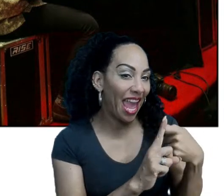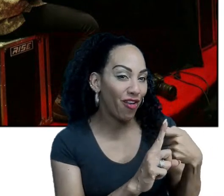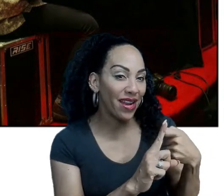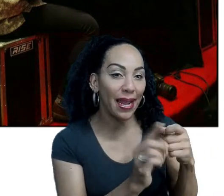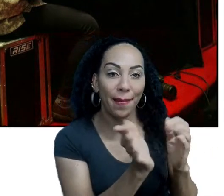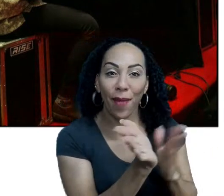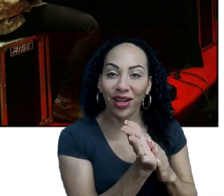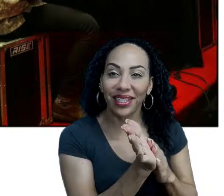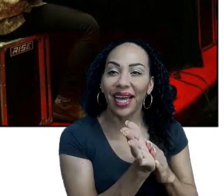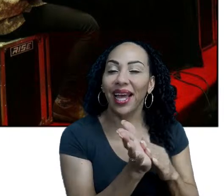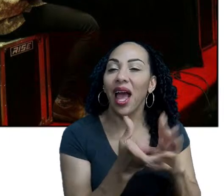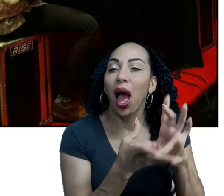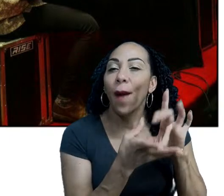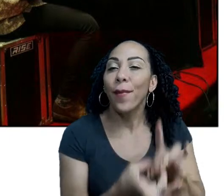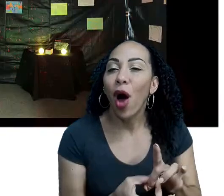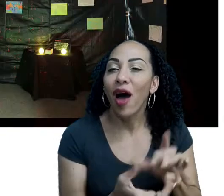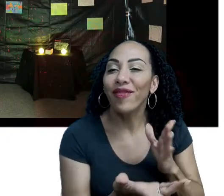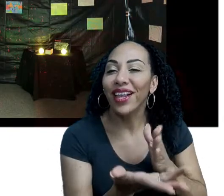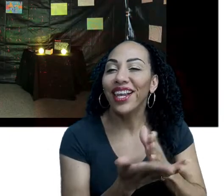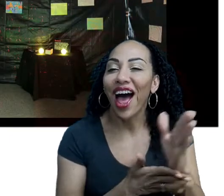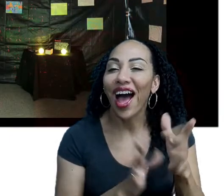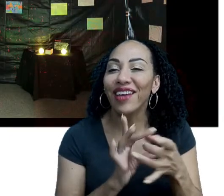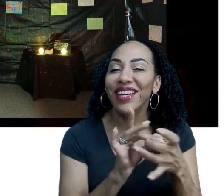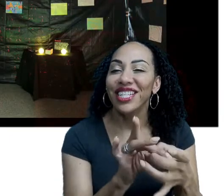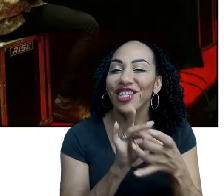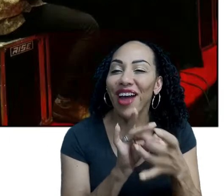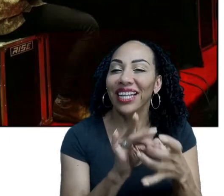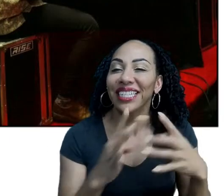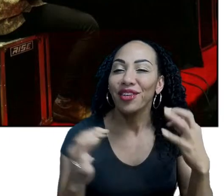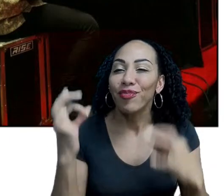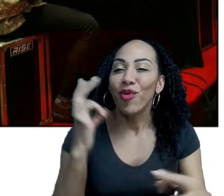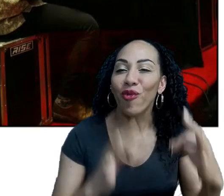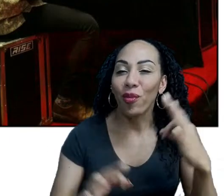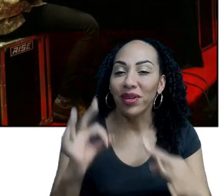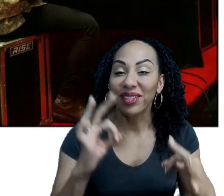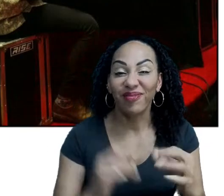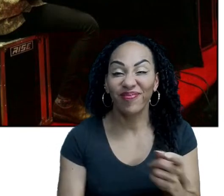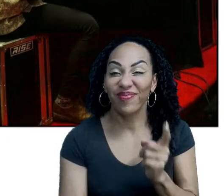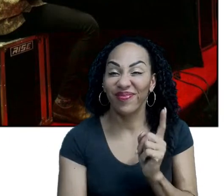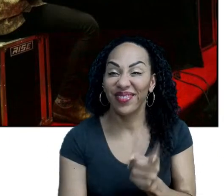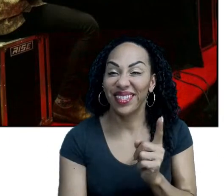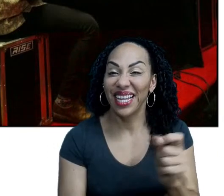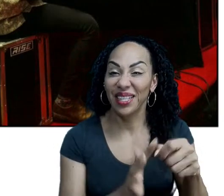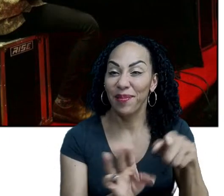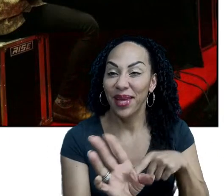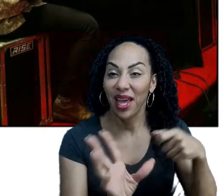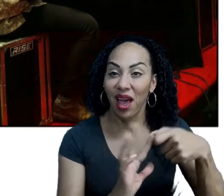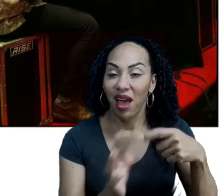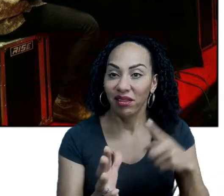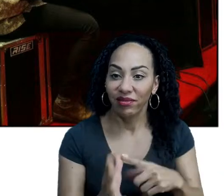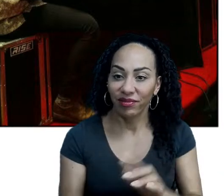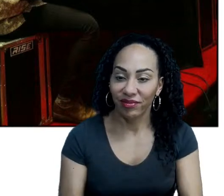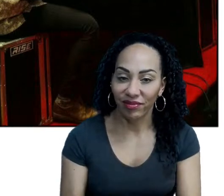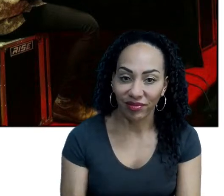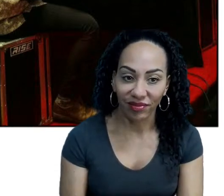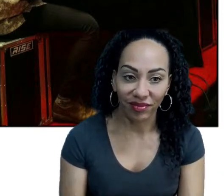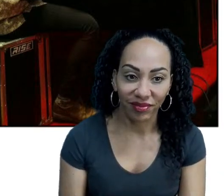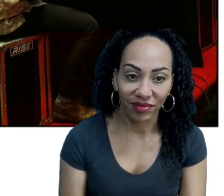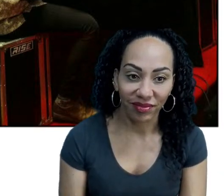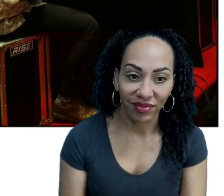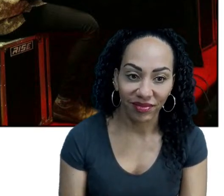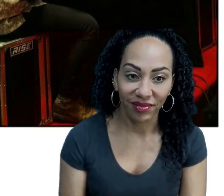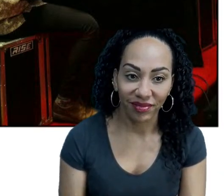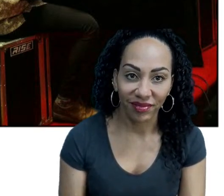interactive performance. So that is Pika Workshop. So what I'm going to do today is I'm going to go a little